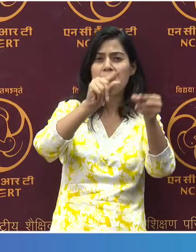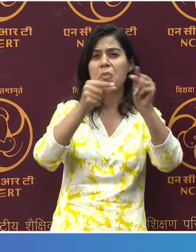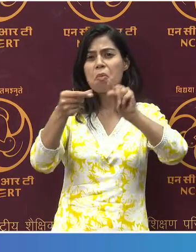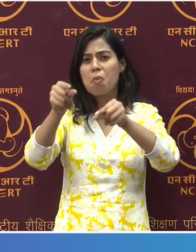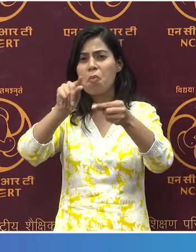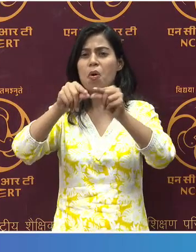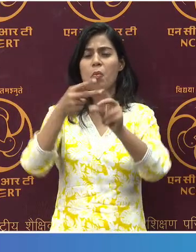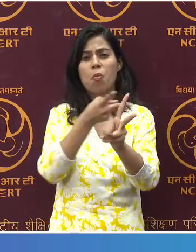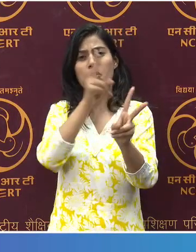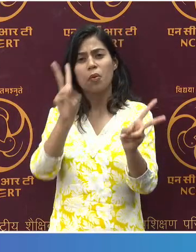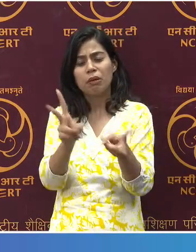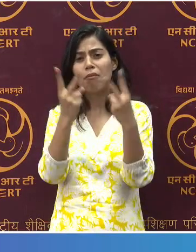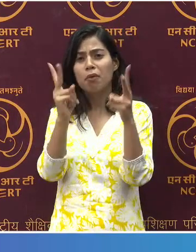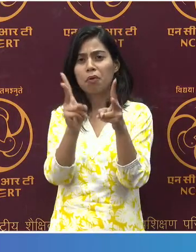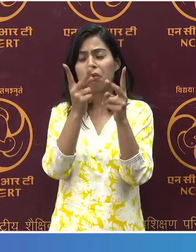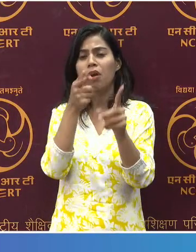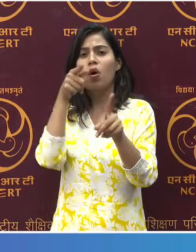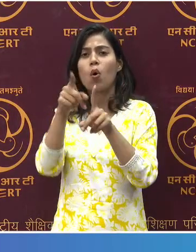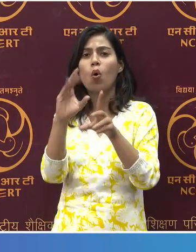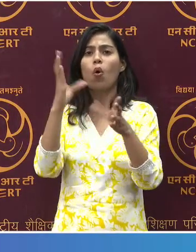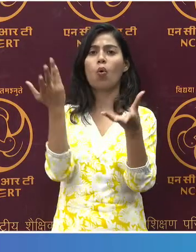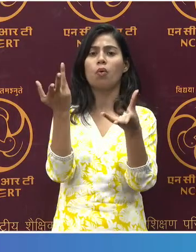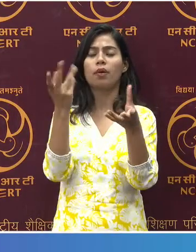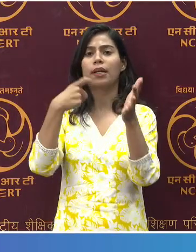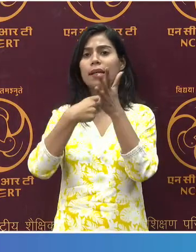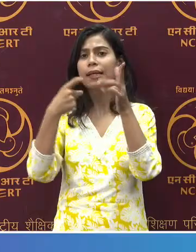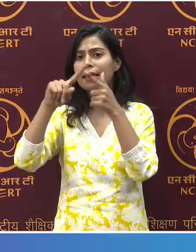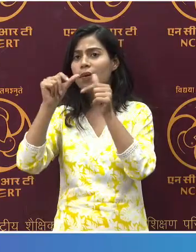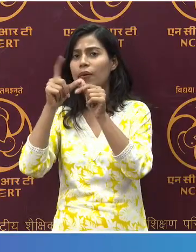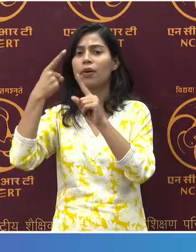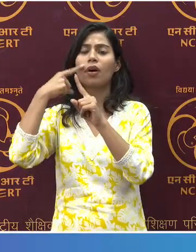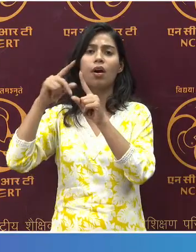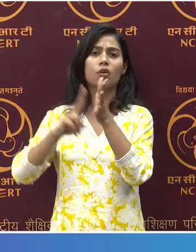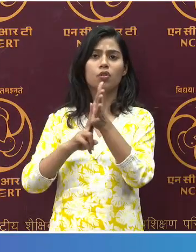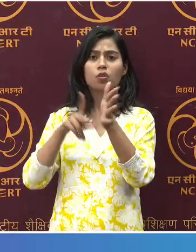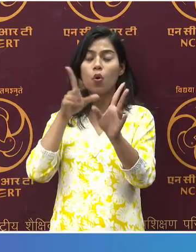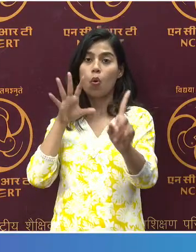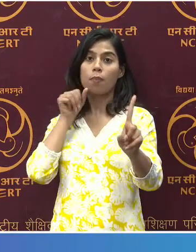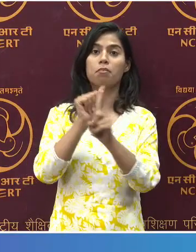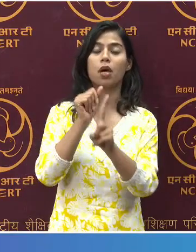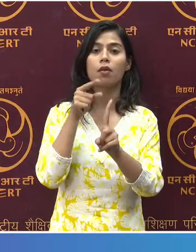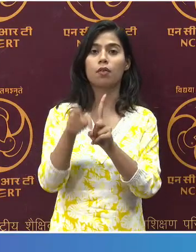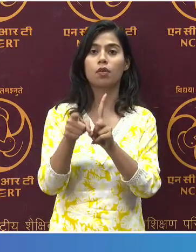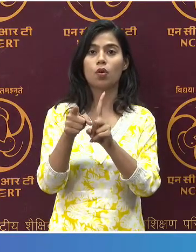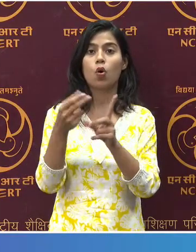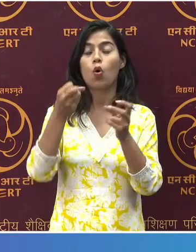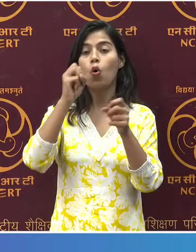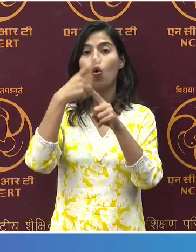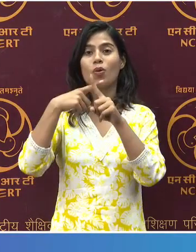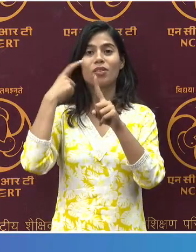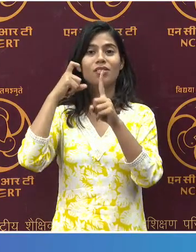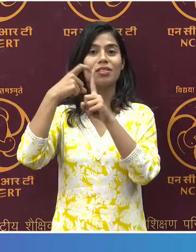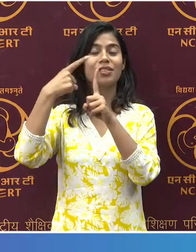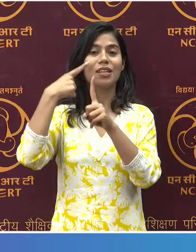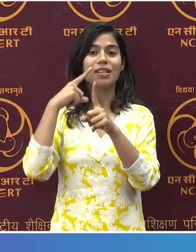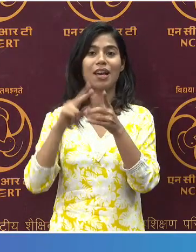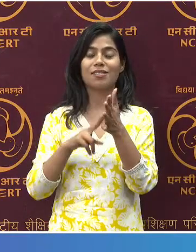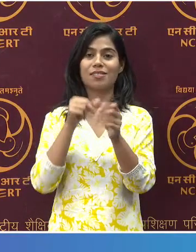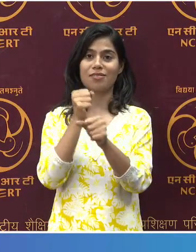or so many chemical reactions can be efficiently or effectively can be oxidized by potassium